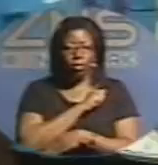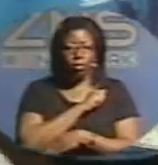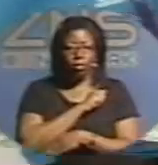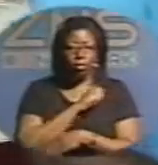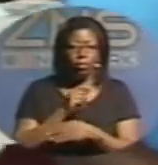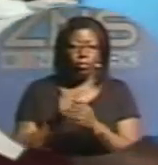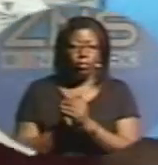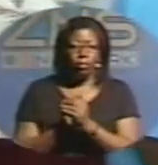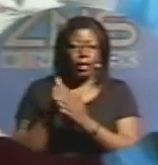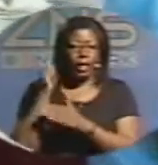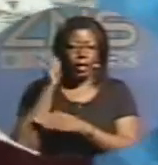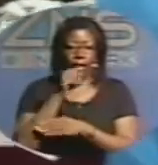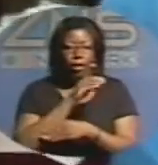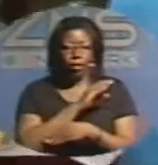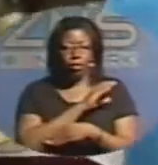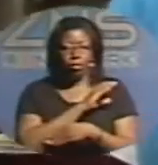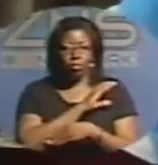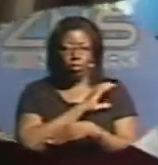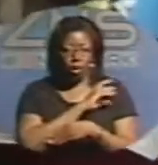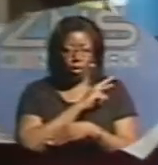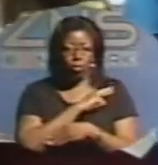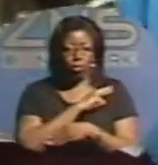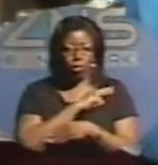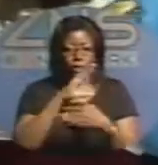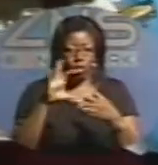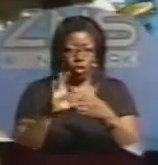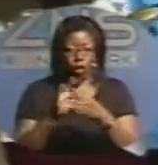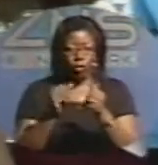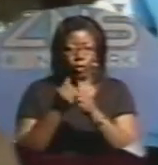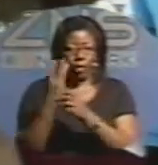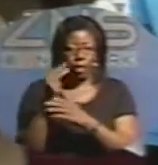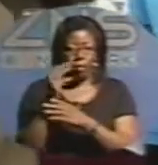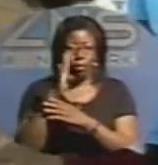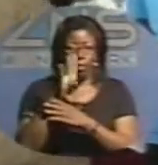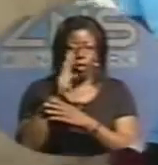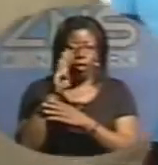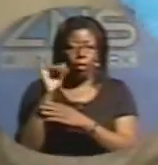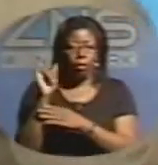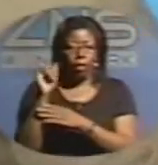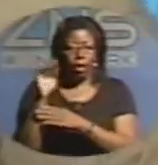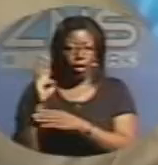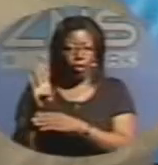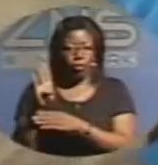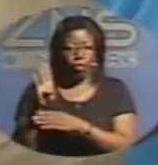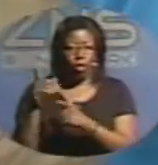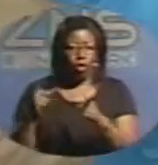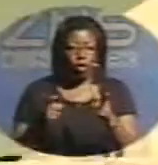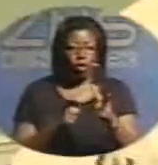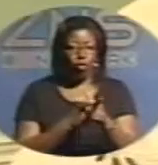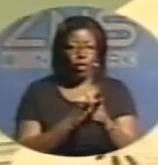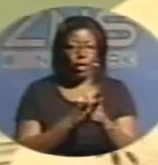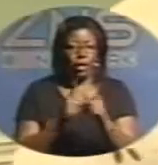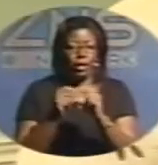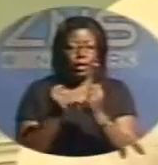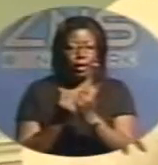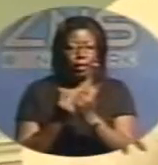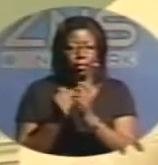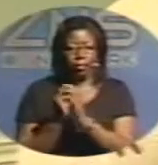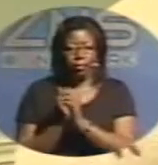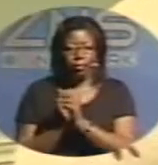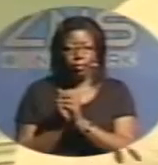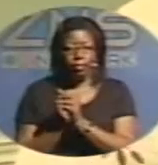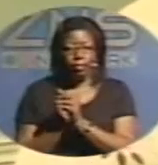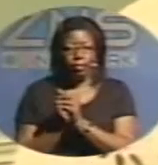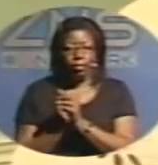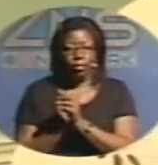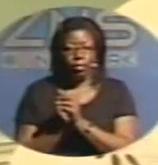25th, Althea Roll Clark joined up to make the fourth leg of the women's 4x1 relay. Henry Crawford was my